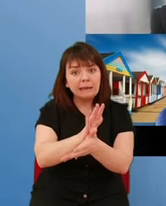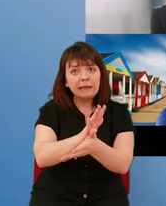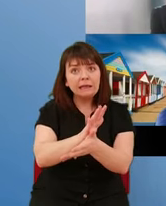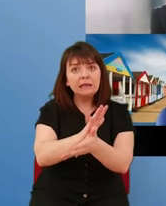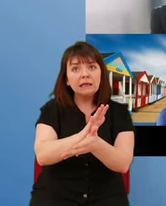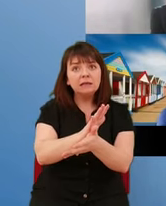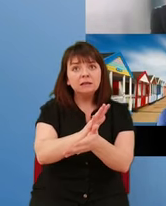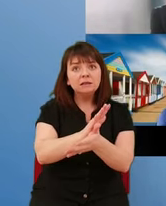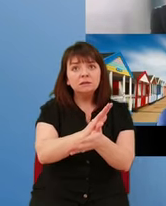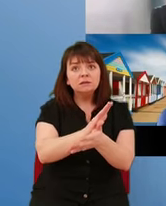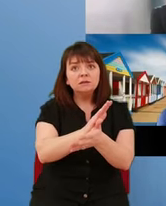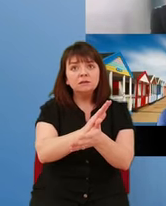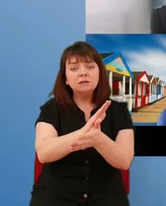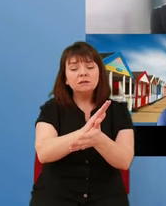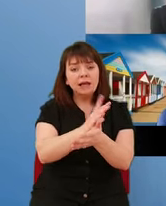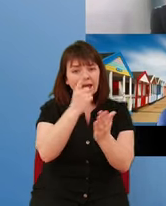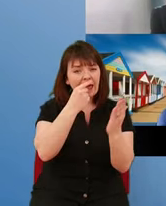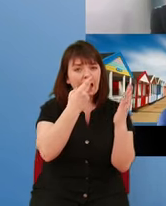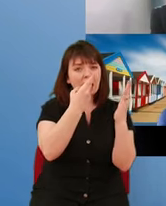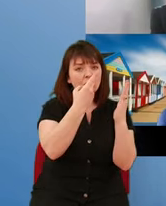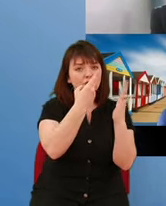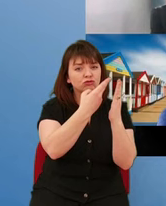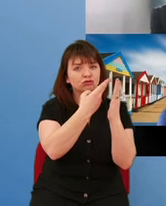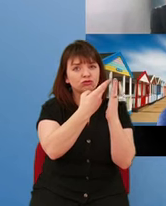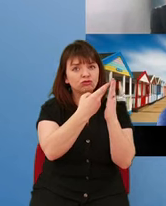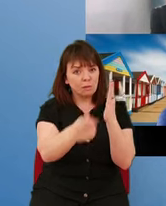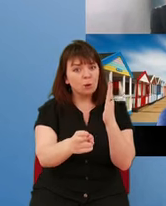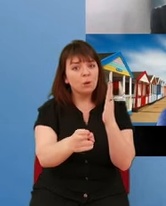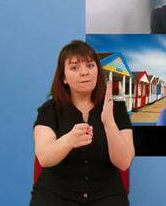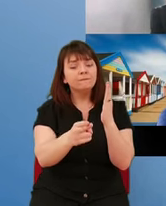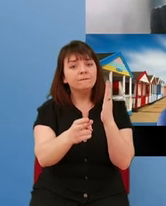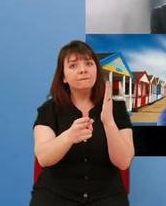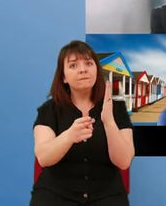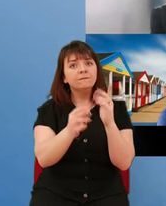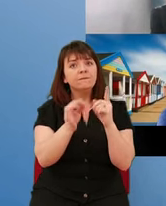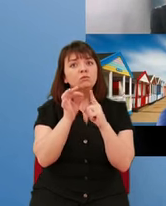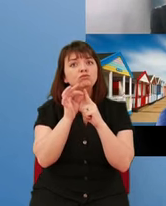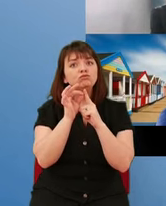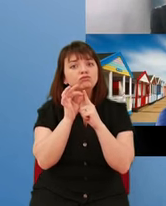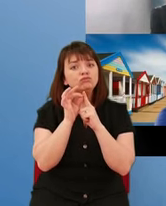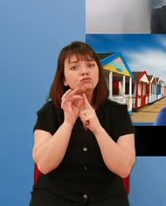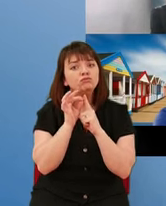risk register, the cost pressure of the risk map?